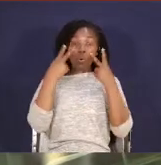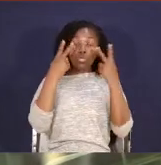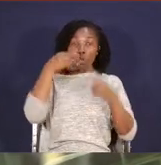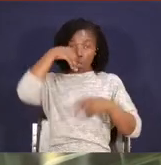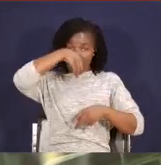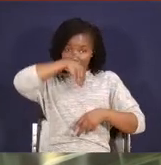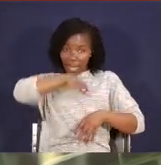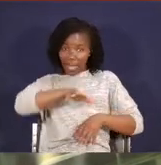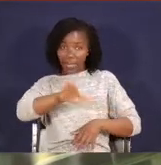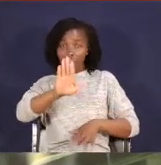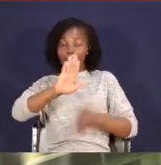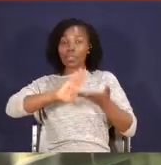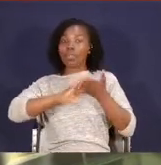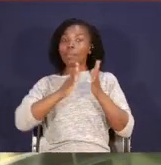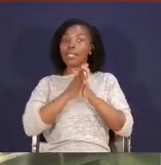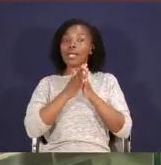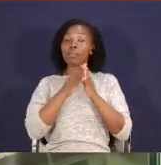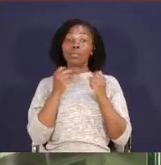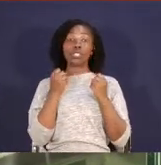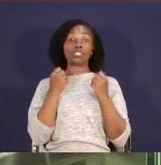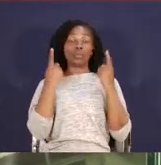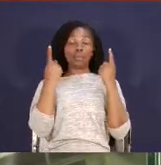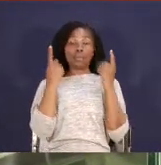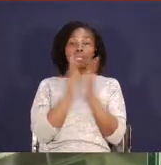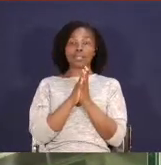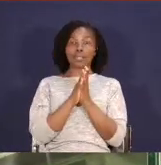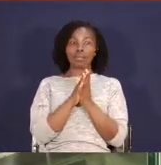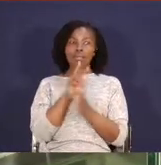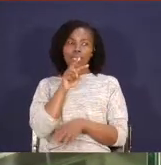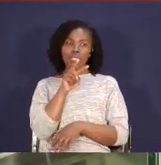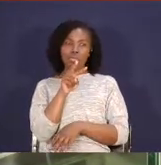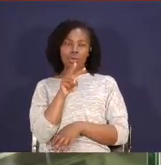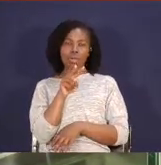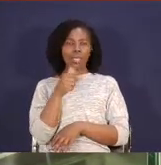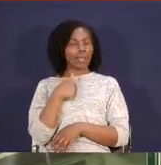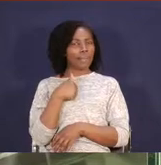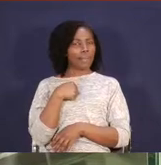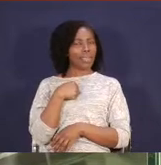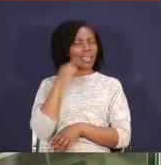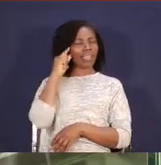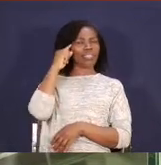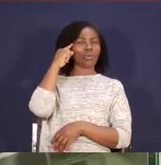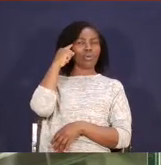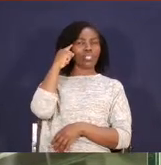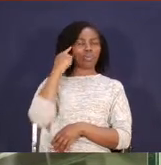know, that rhino that is in there. And